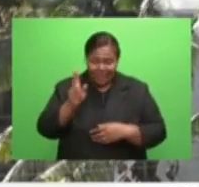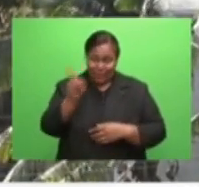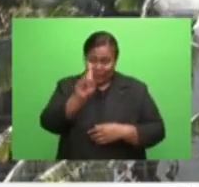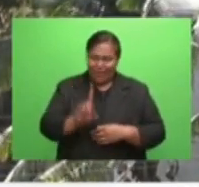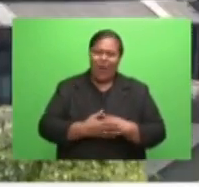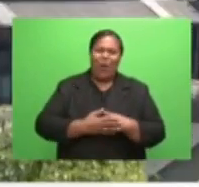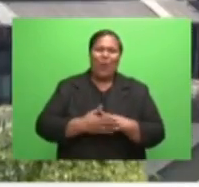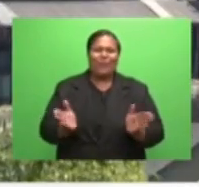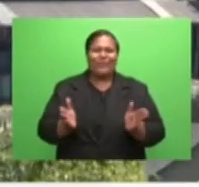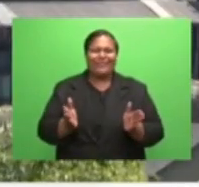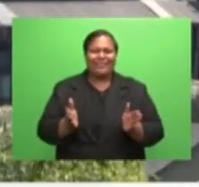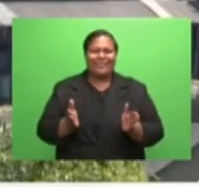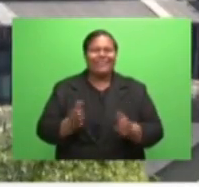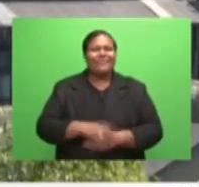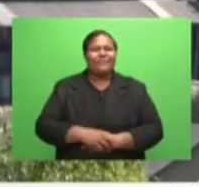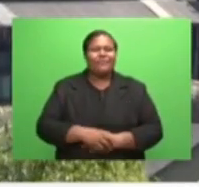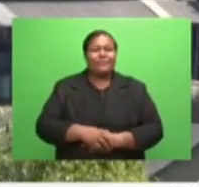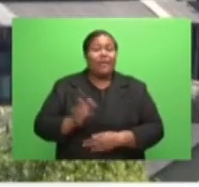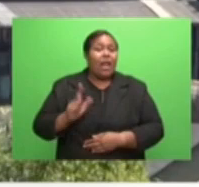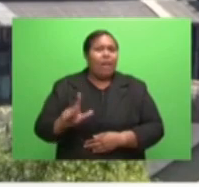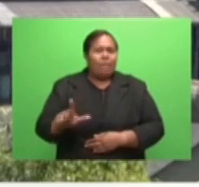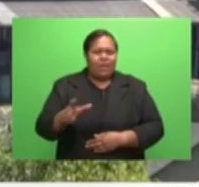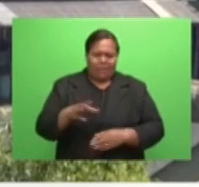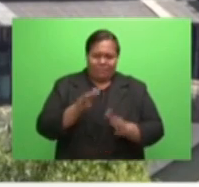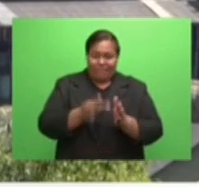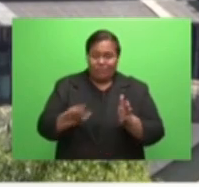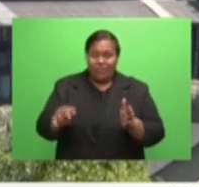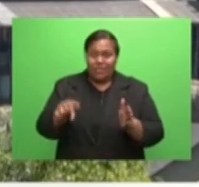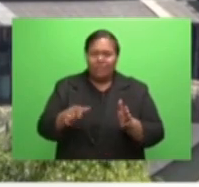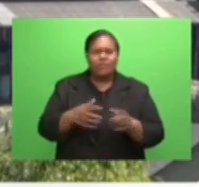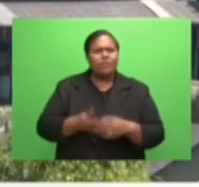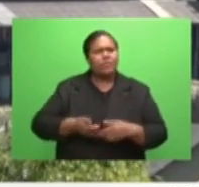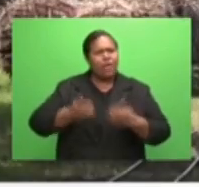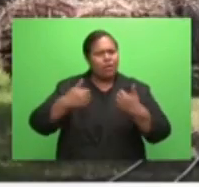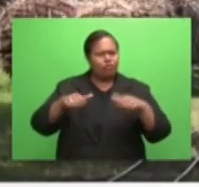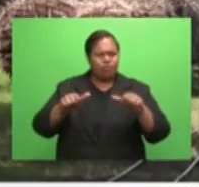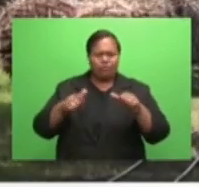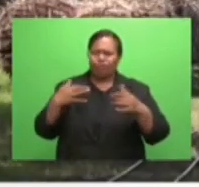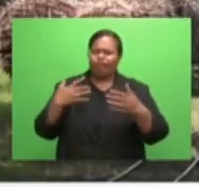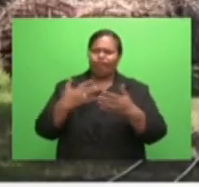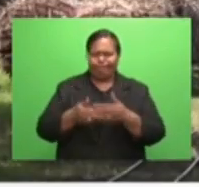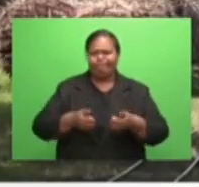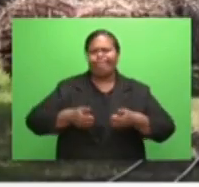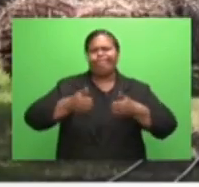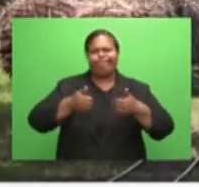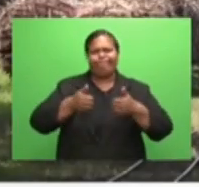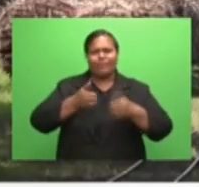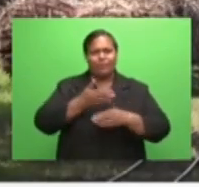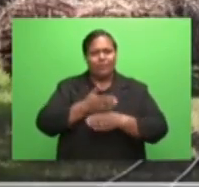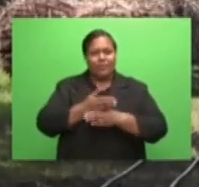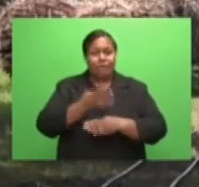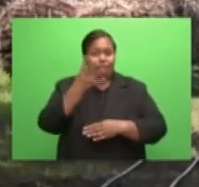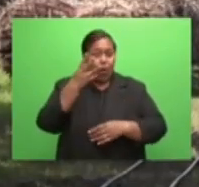the LABASA mill has achieved improved mechanical efficiency so far. After 4 weeks of crushing, the mill has crushed